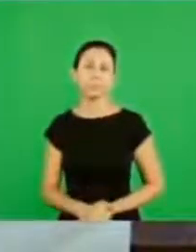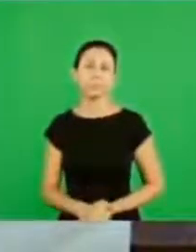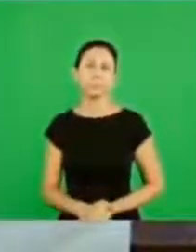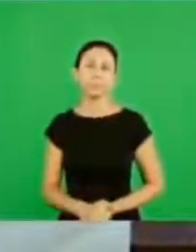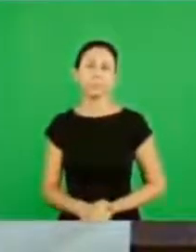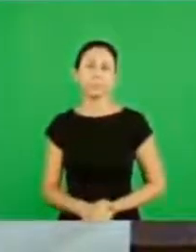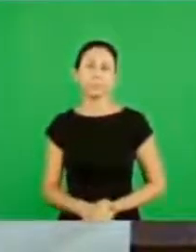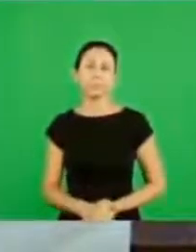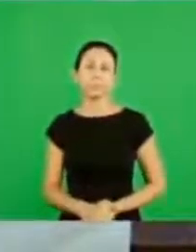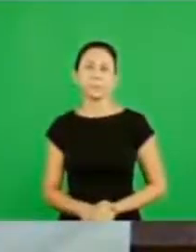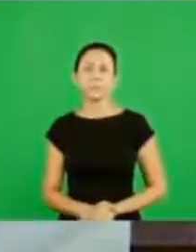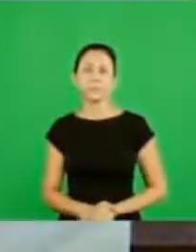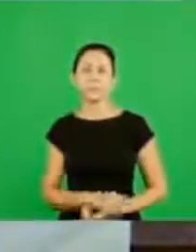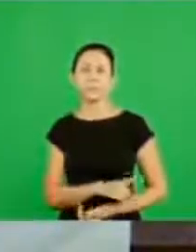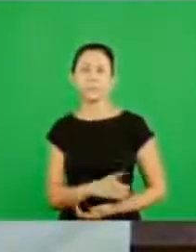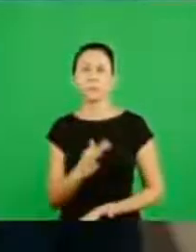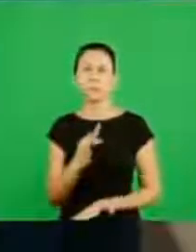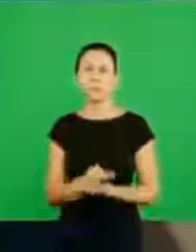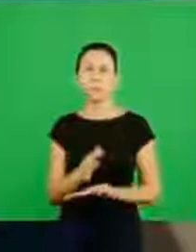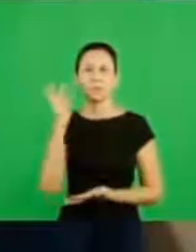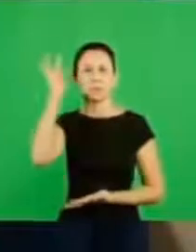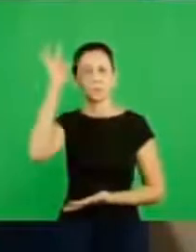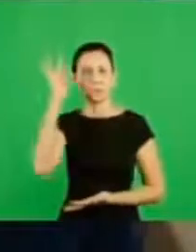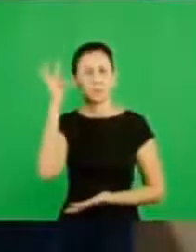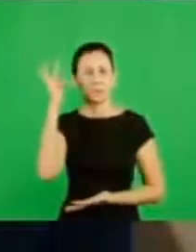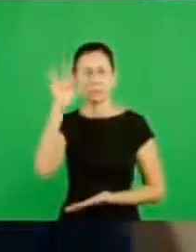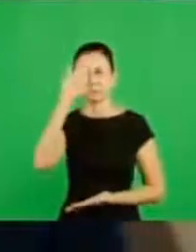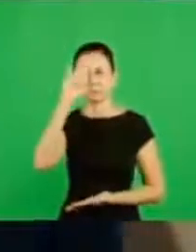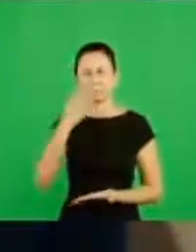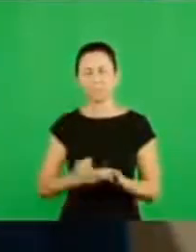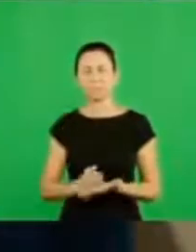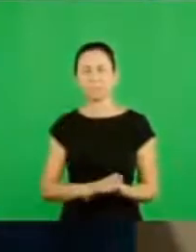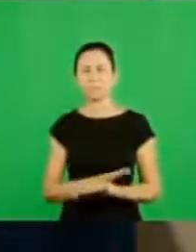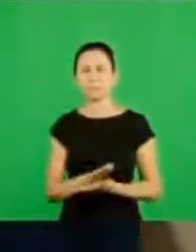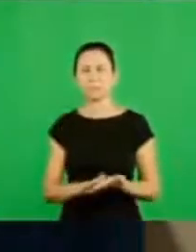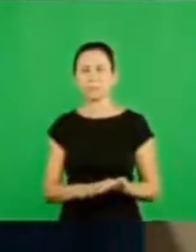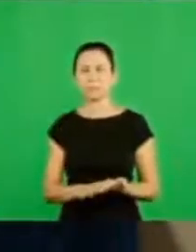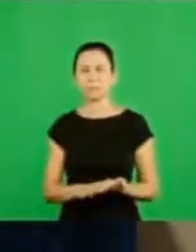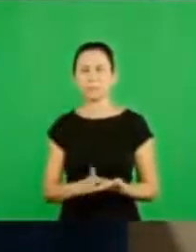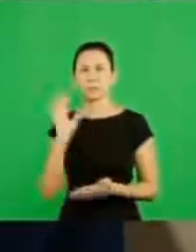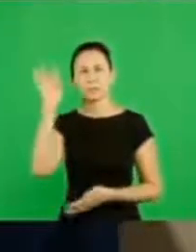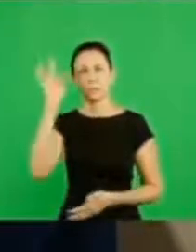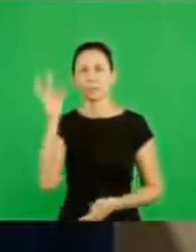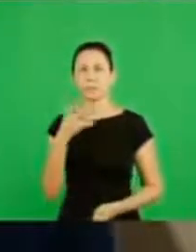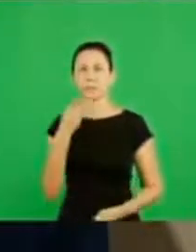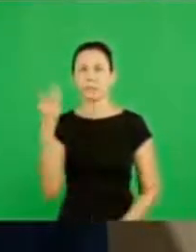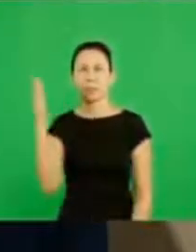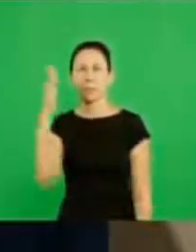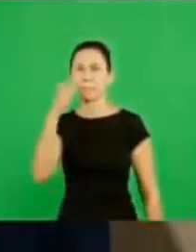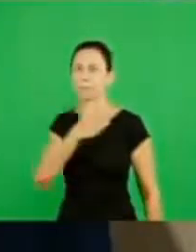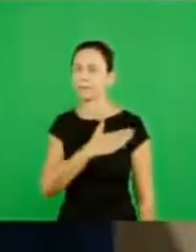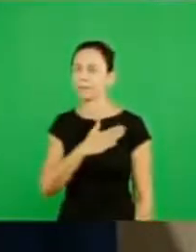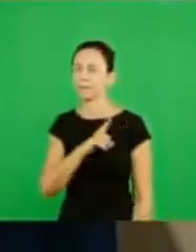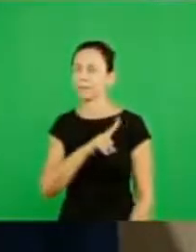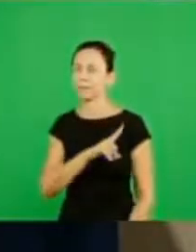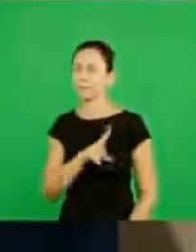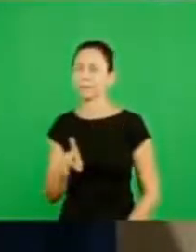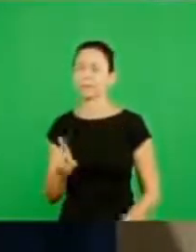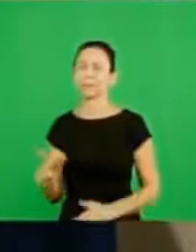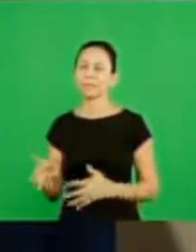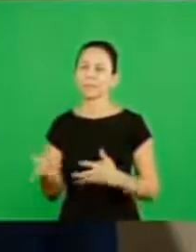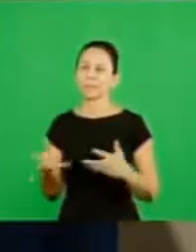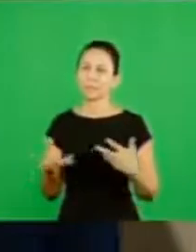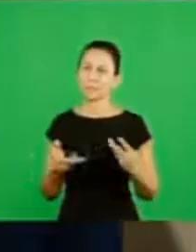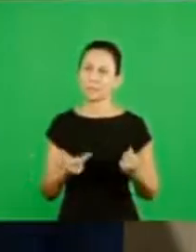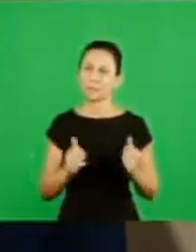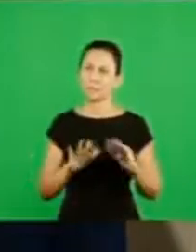to sleep in the cradle with other philosophers and be aware of that. But if you speak bad about